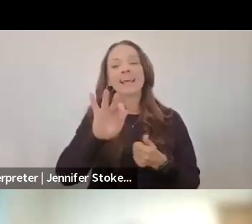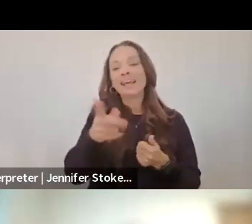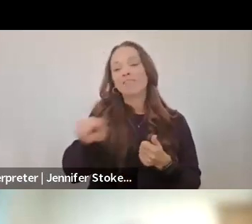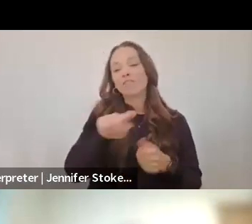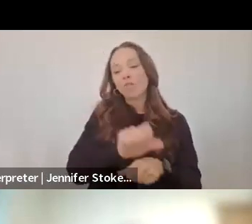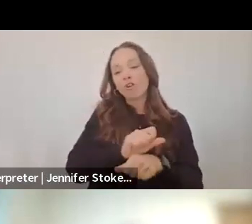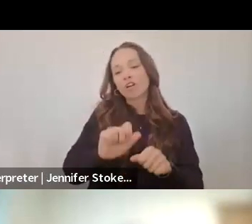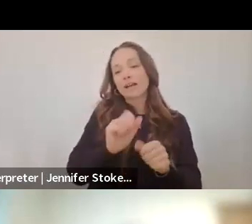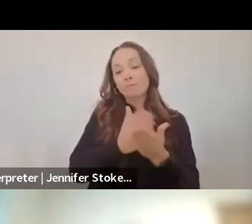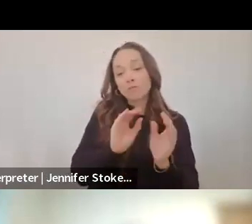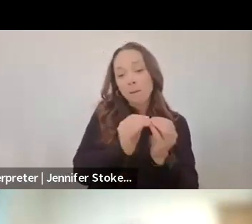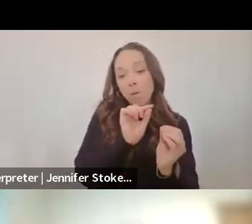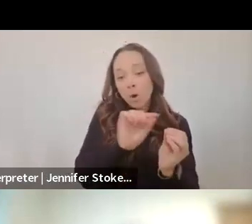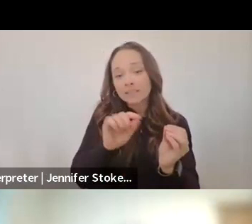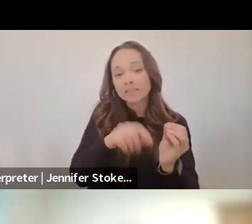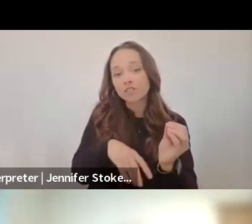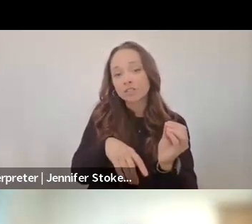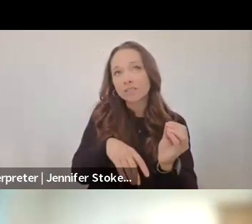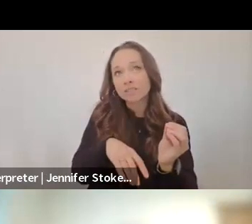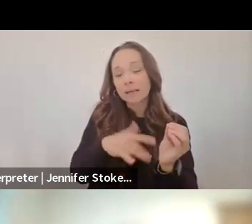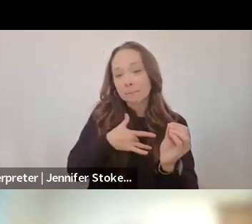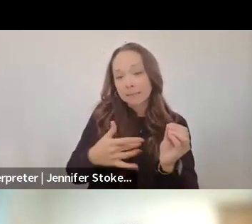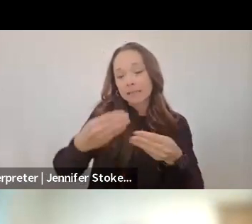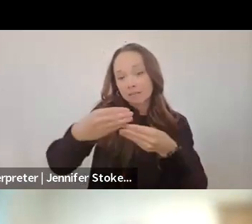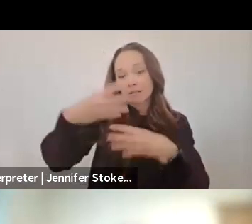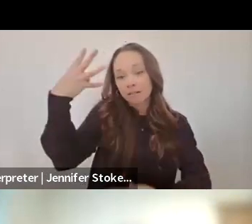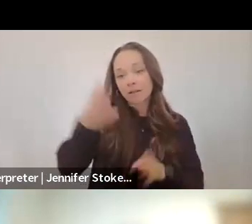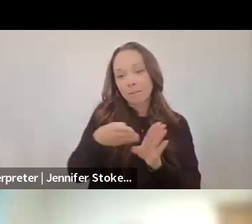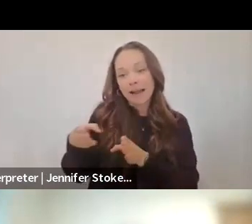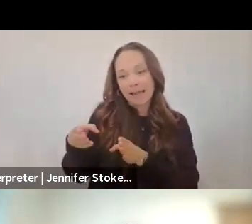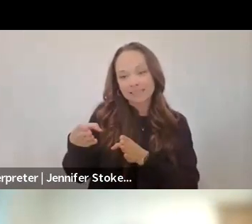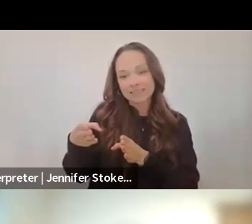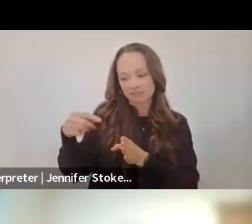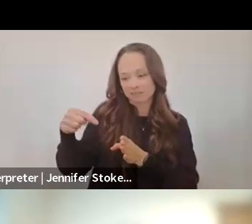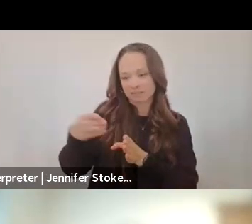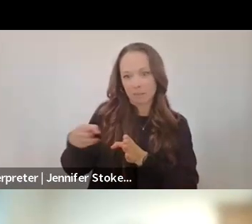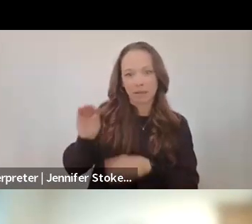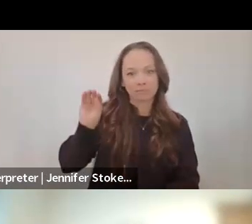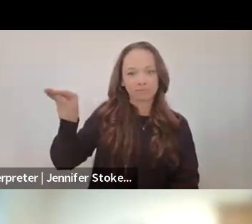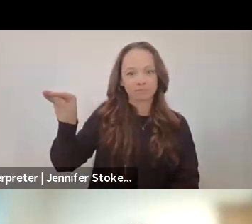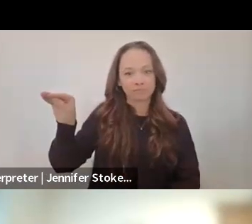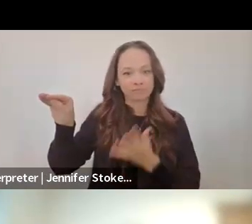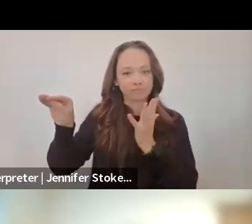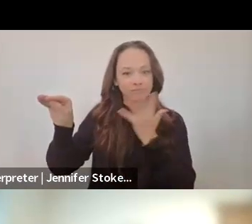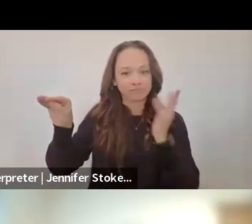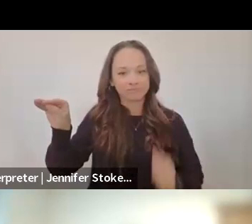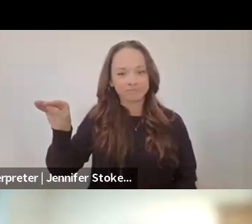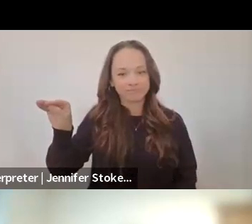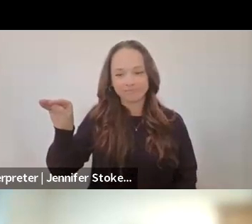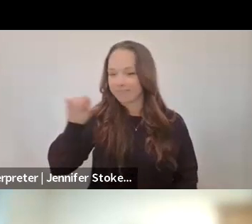at organizations, you know, there are a lot of plans, and there's a lot of plans that end up on shelves and people don't come back to